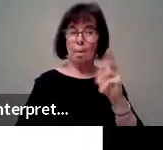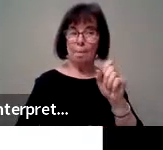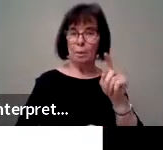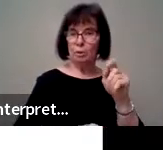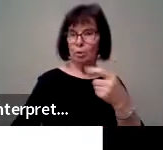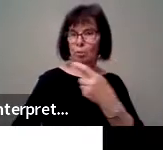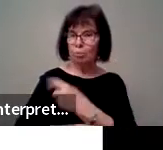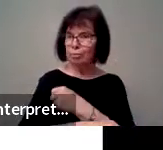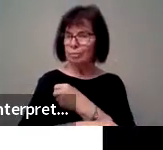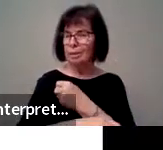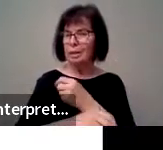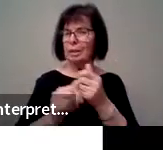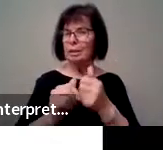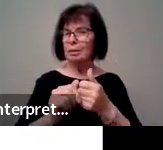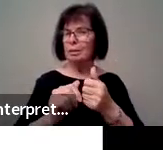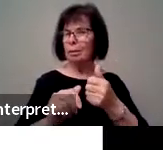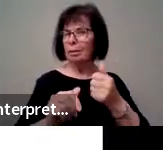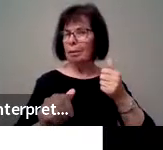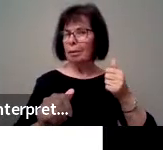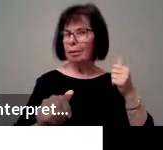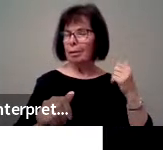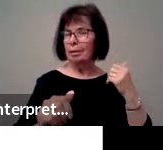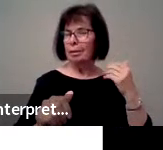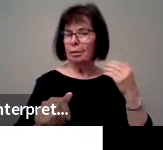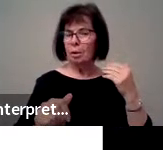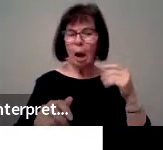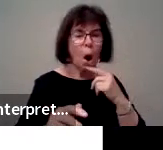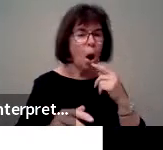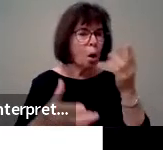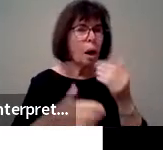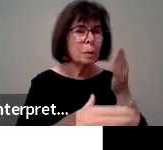I think it's a good idea. Next slide. Nick, if I can interrupt you